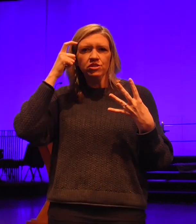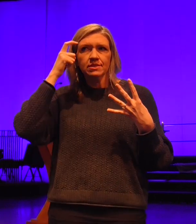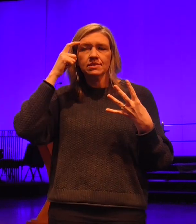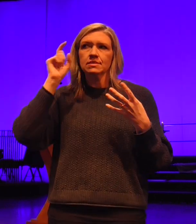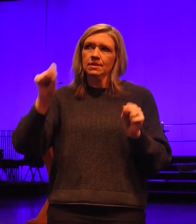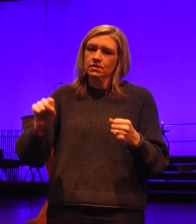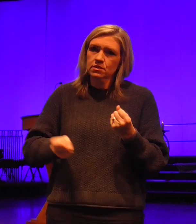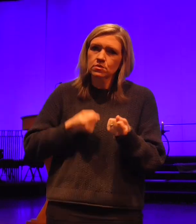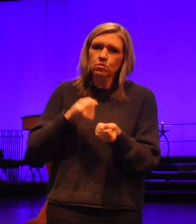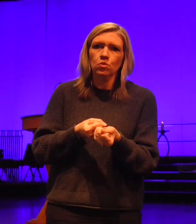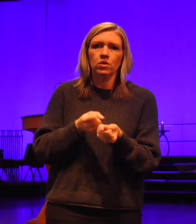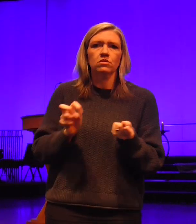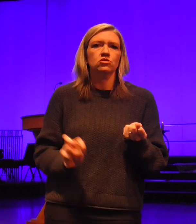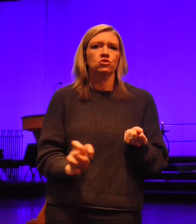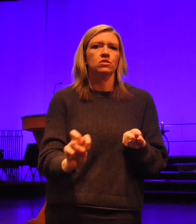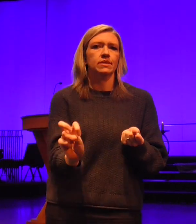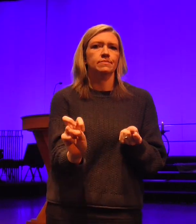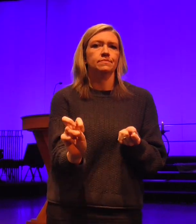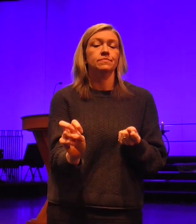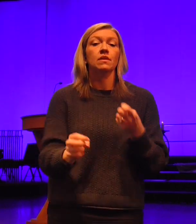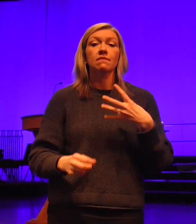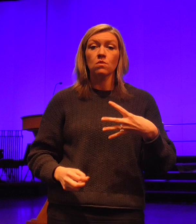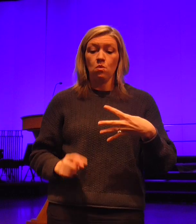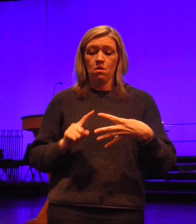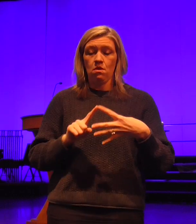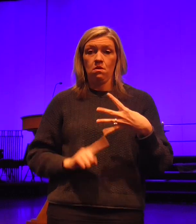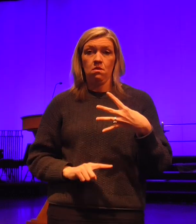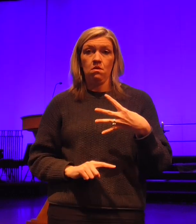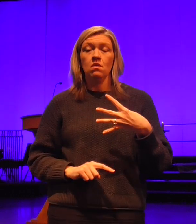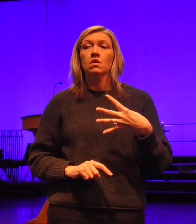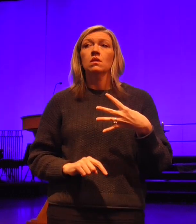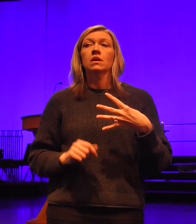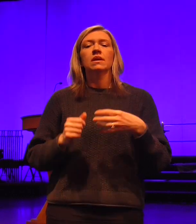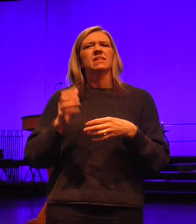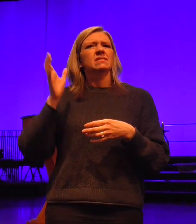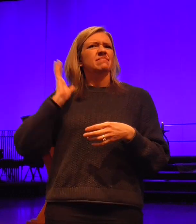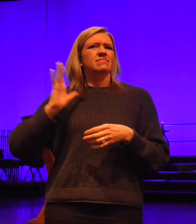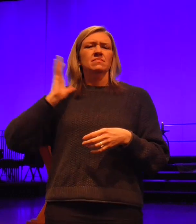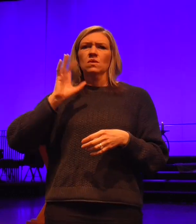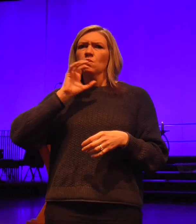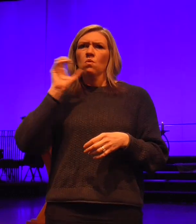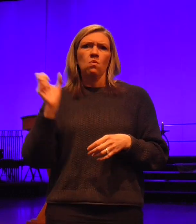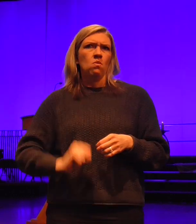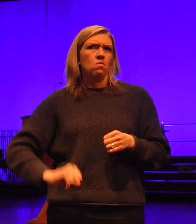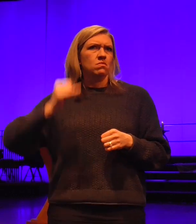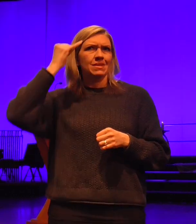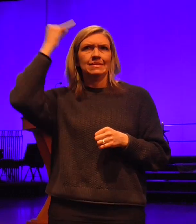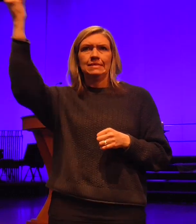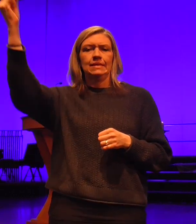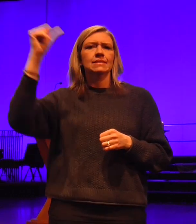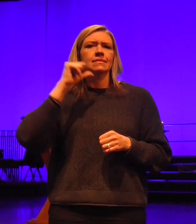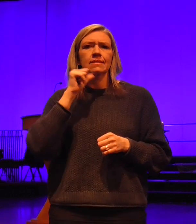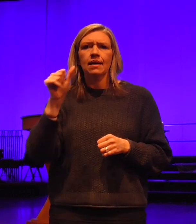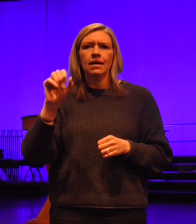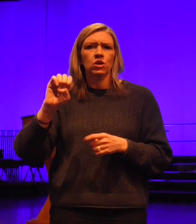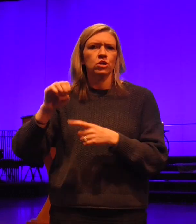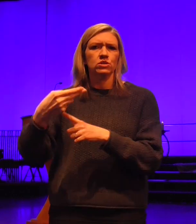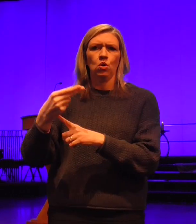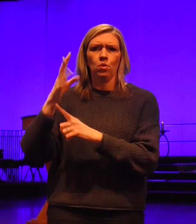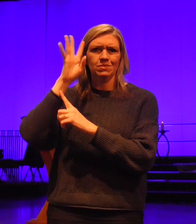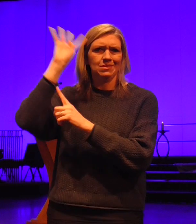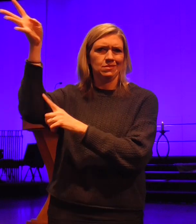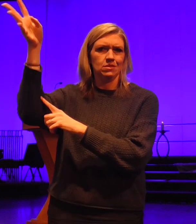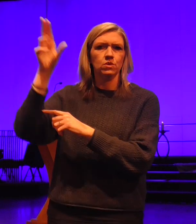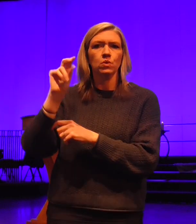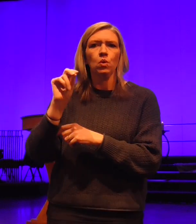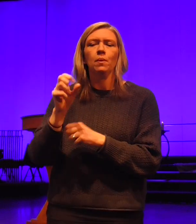us in our journey. The 4 stages is an ancient idea. It's not something that Holmes created. It's been brought